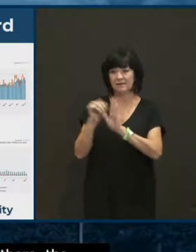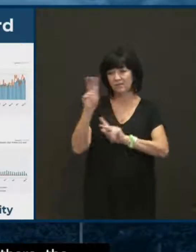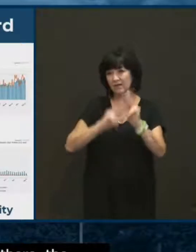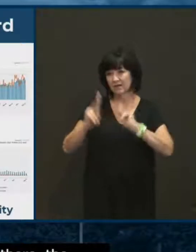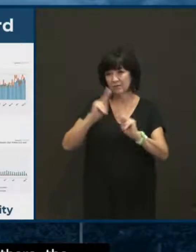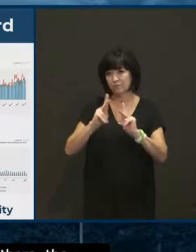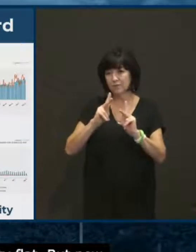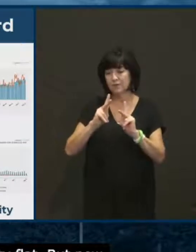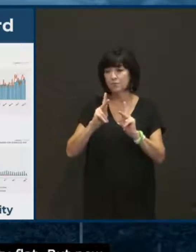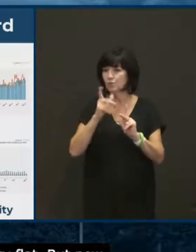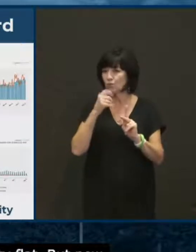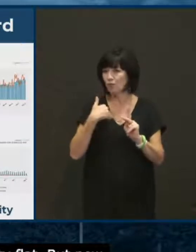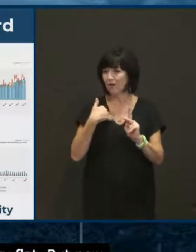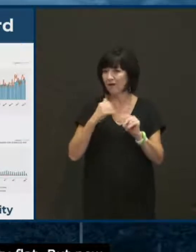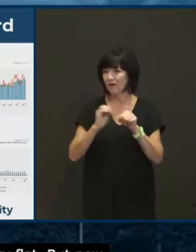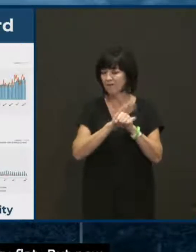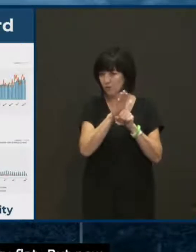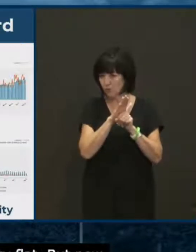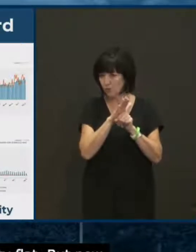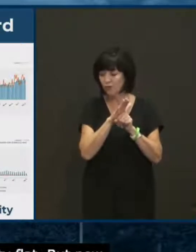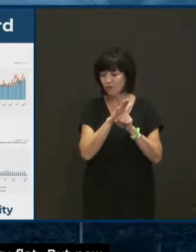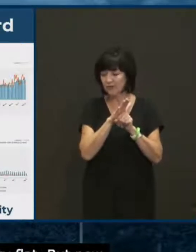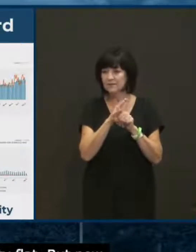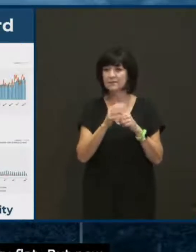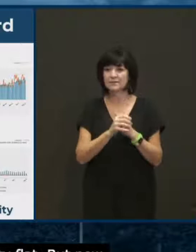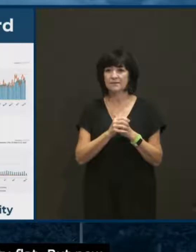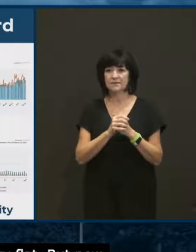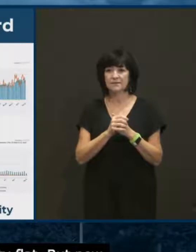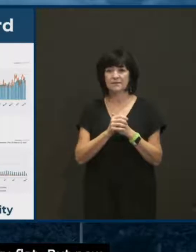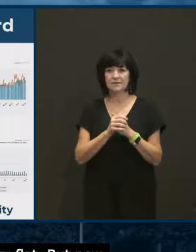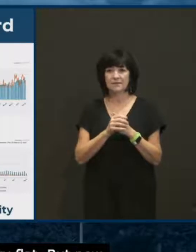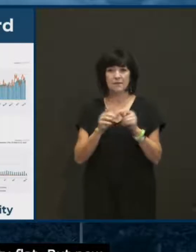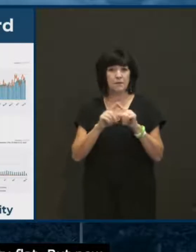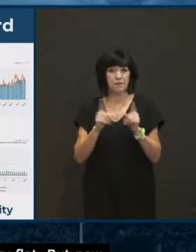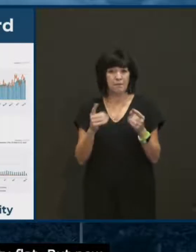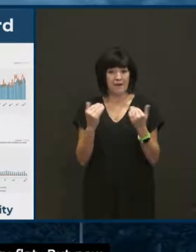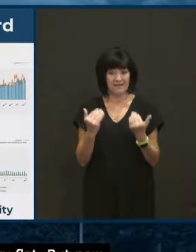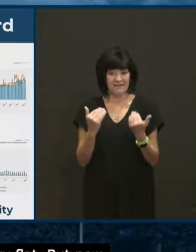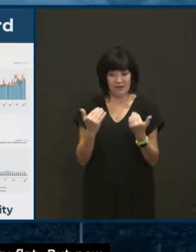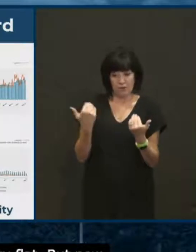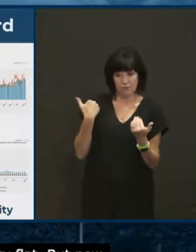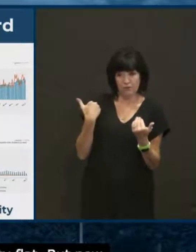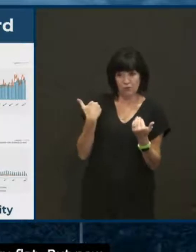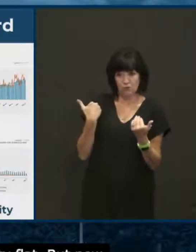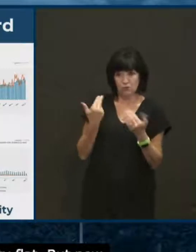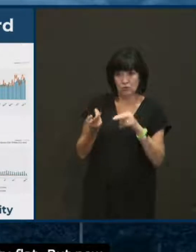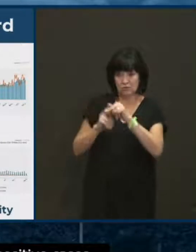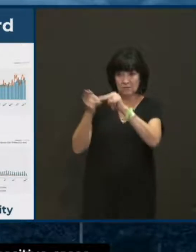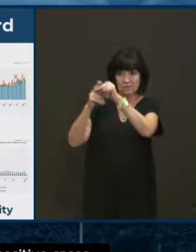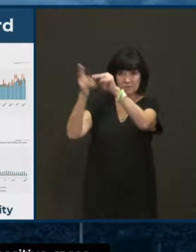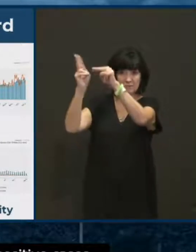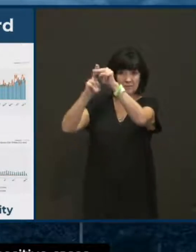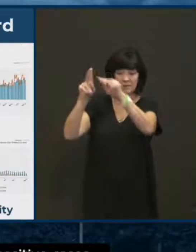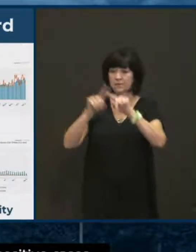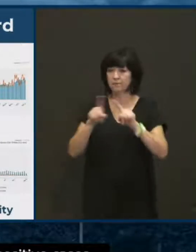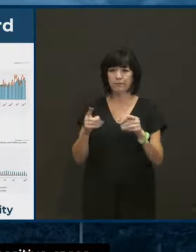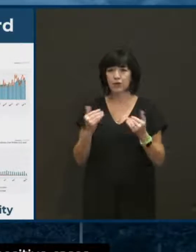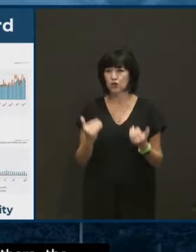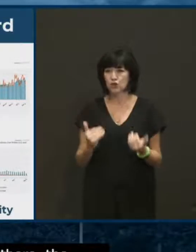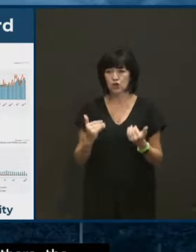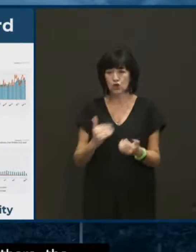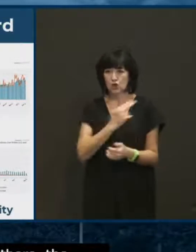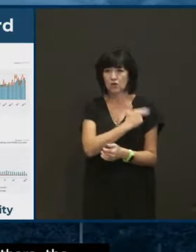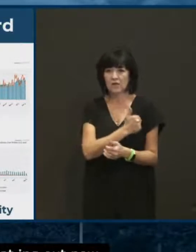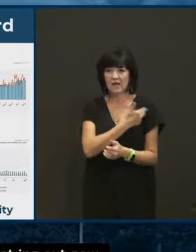the rise. Actually, new positive cases are flattening out now after having been on the rise. And current hospitalizations, which is a